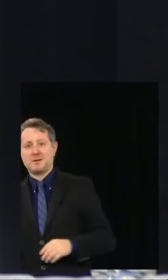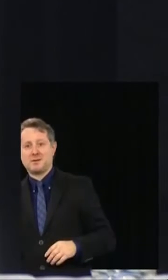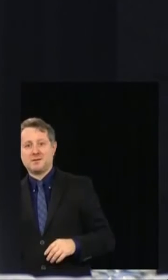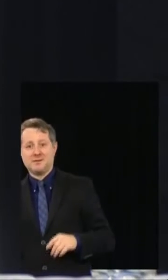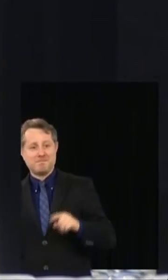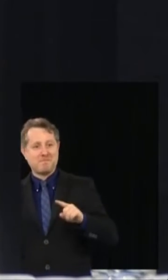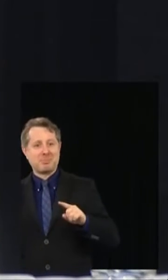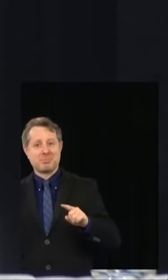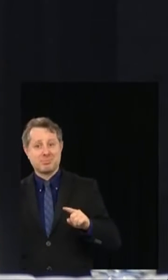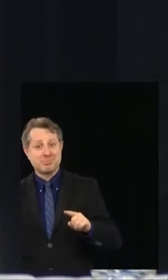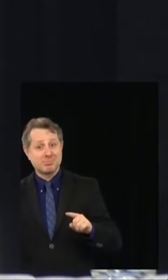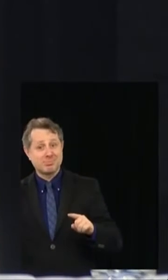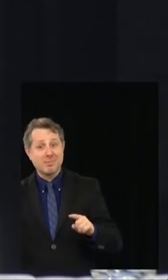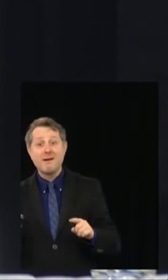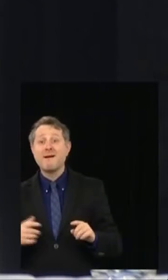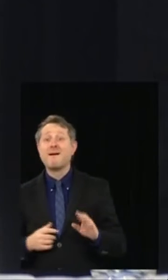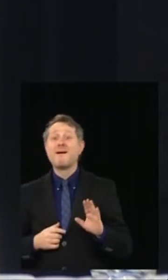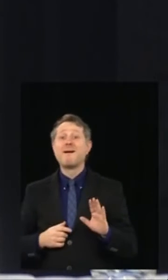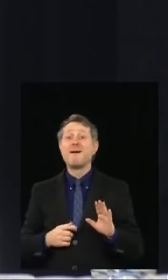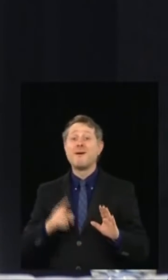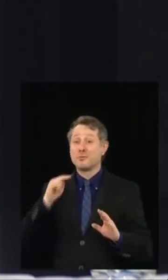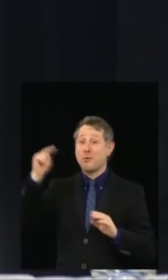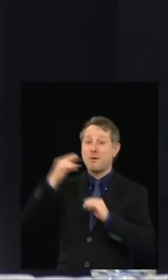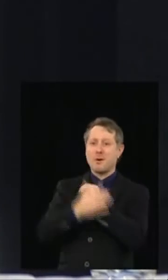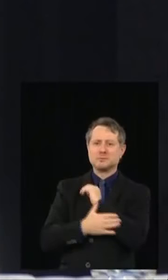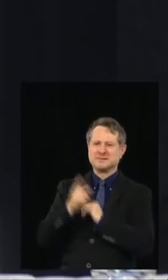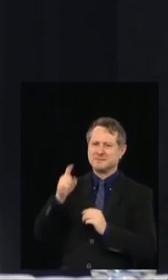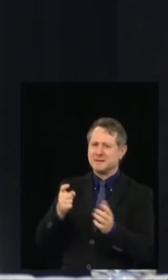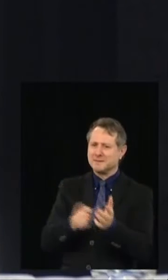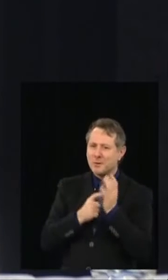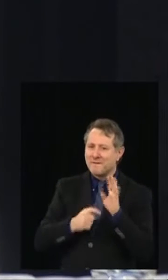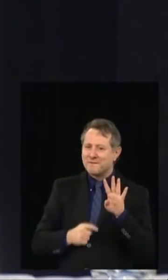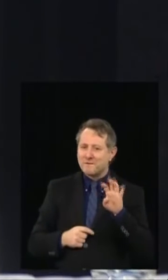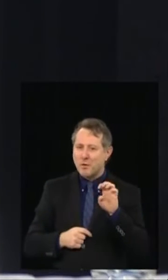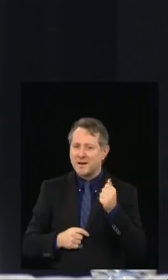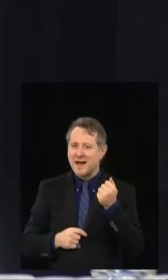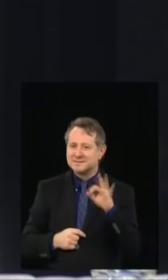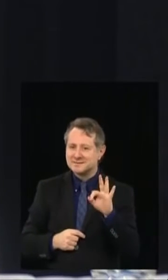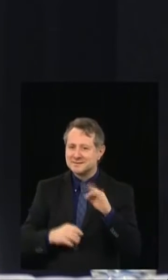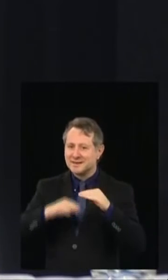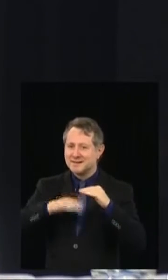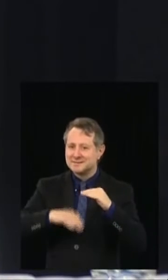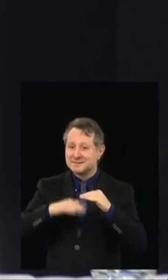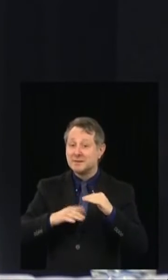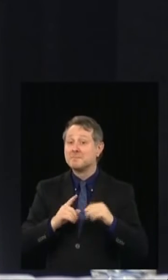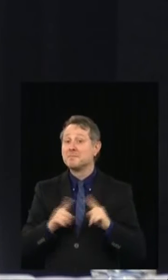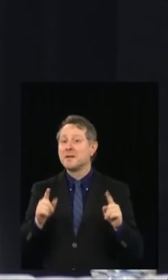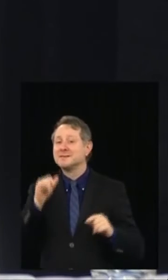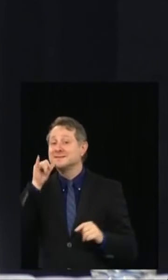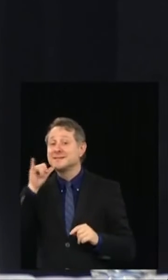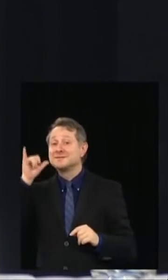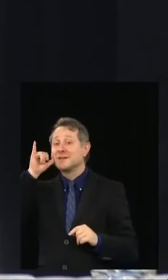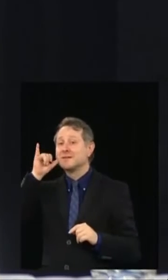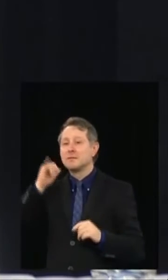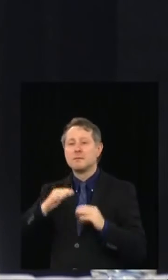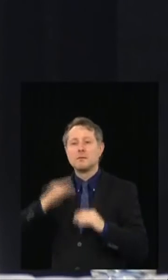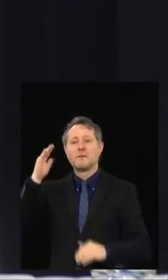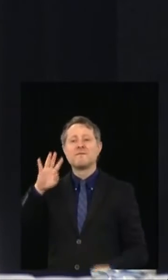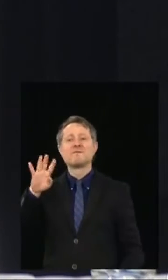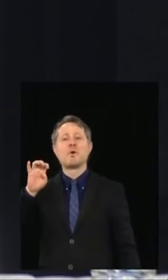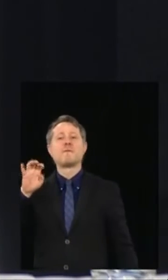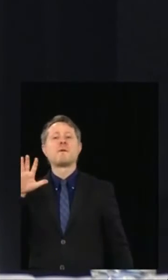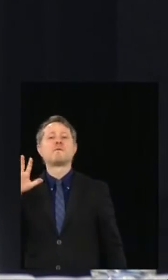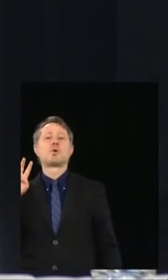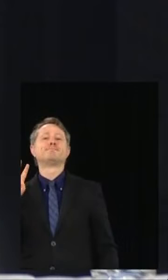the 419 that is needed for the North Country, but as of yesterday, we hit 454 tests, and so now the